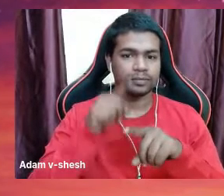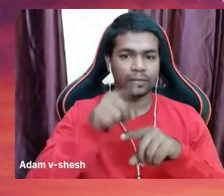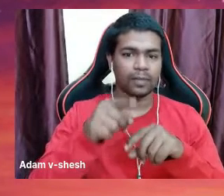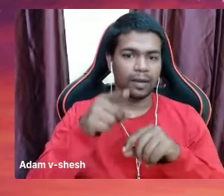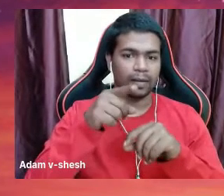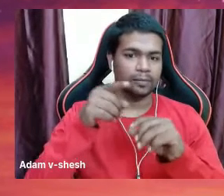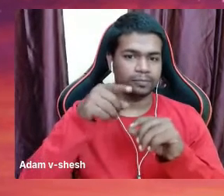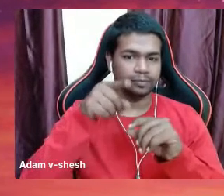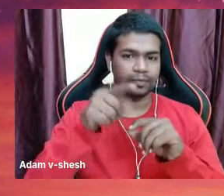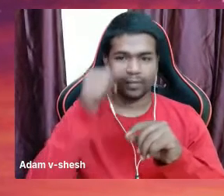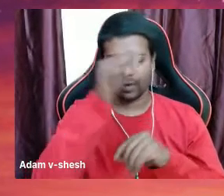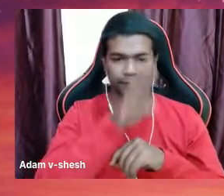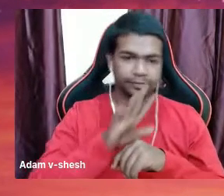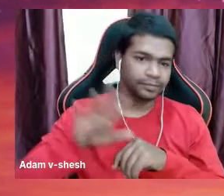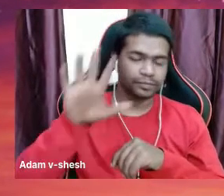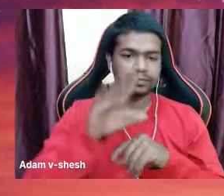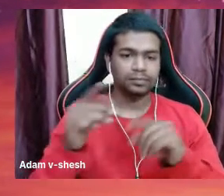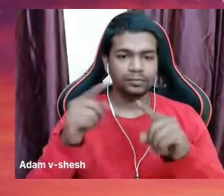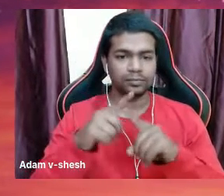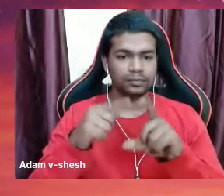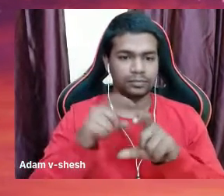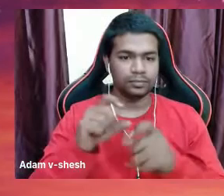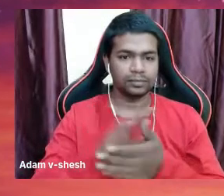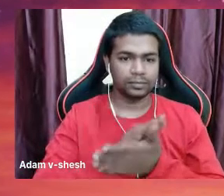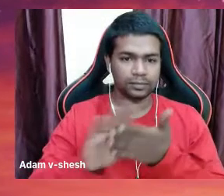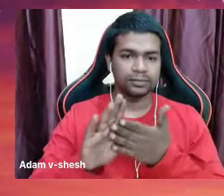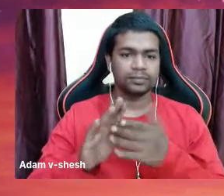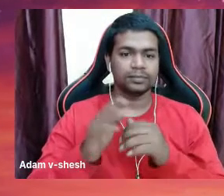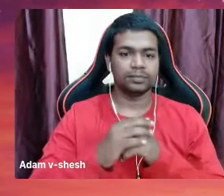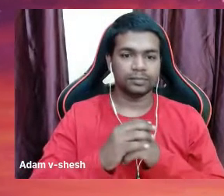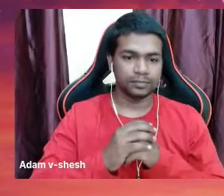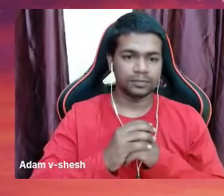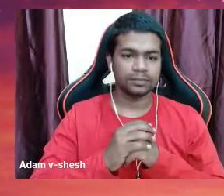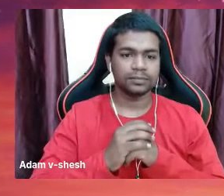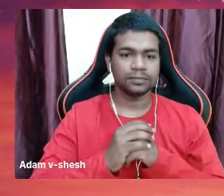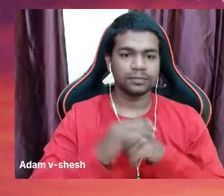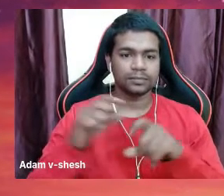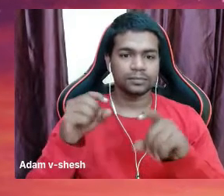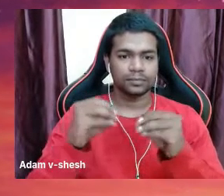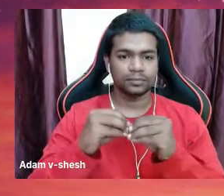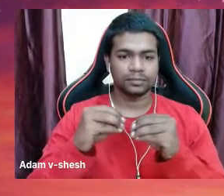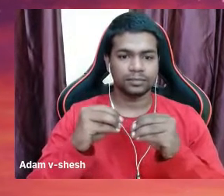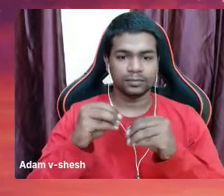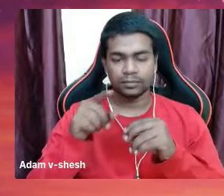part of the Indian tech ecosystem story over the last decade. And my own